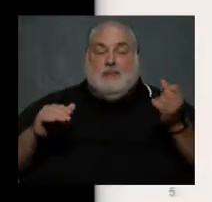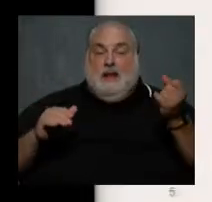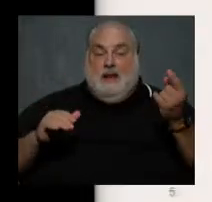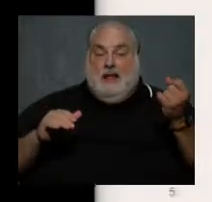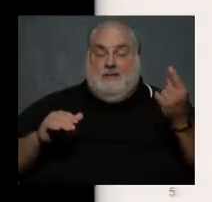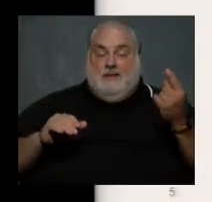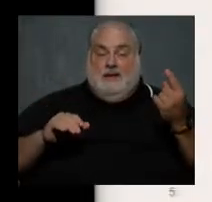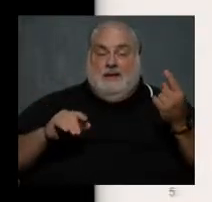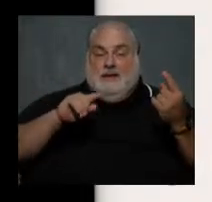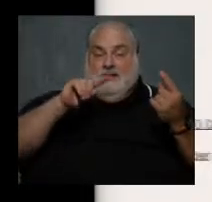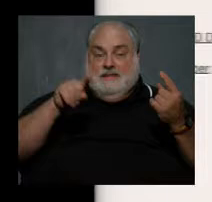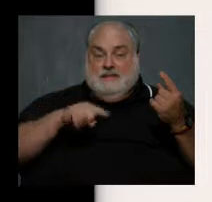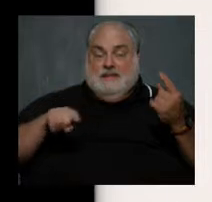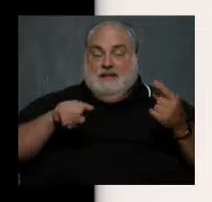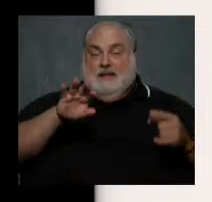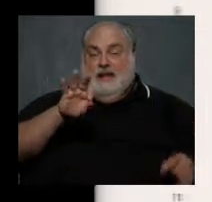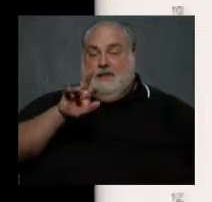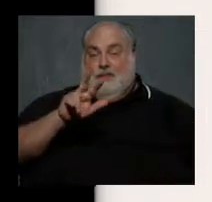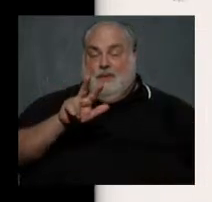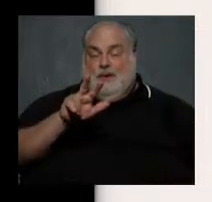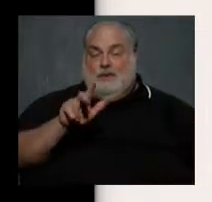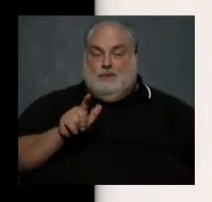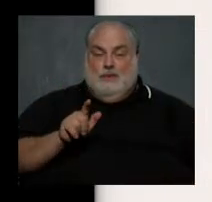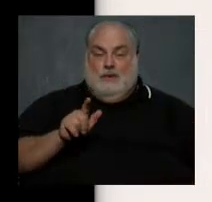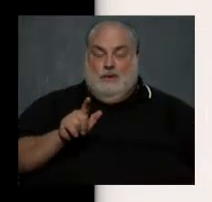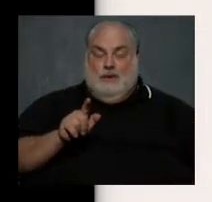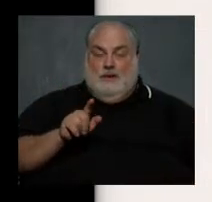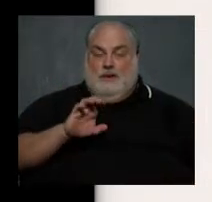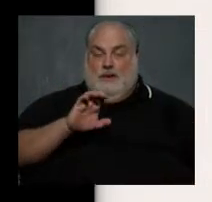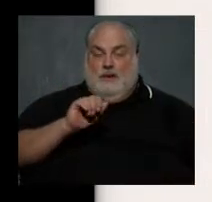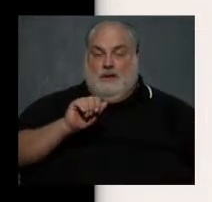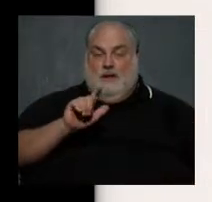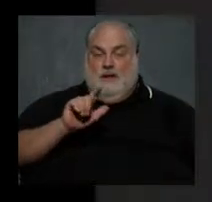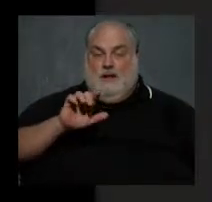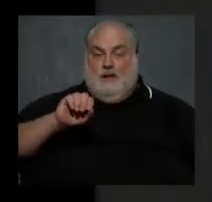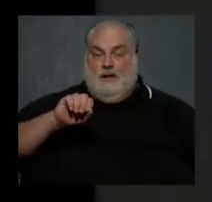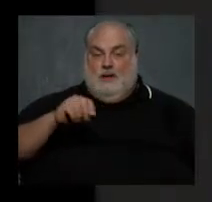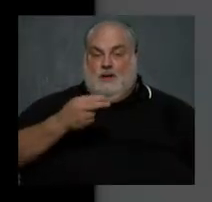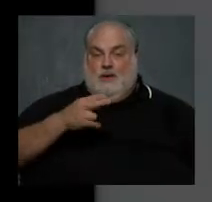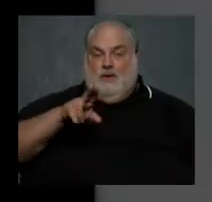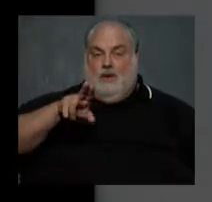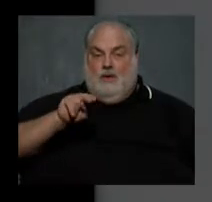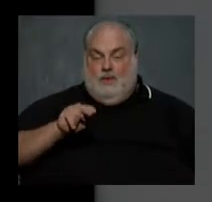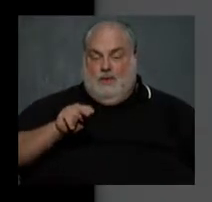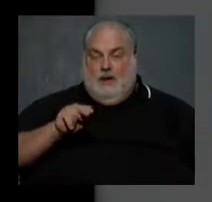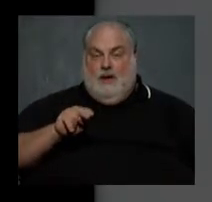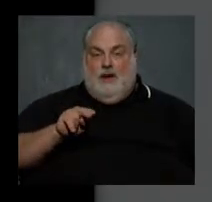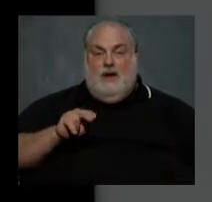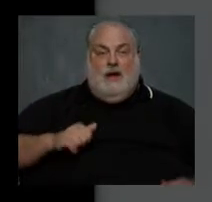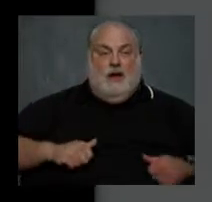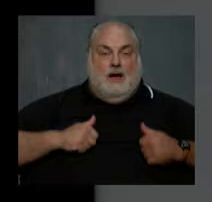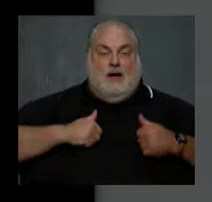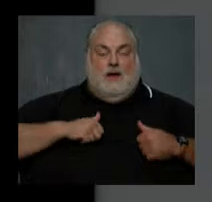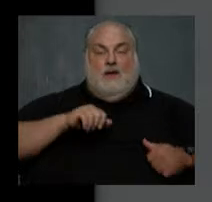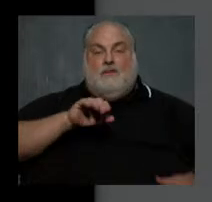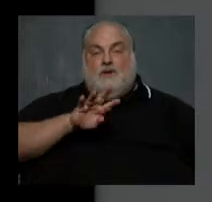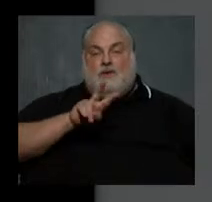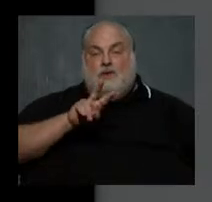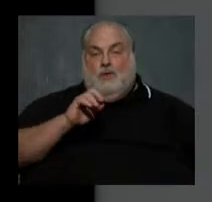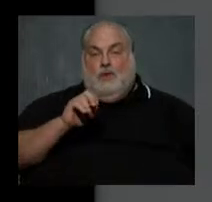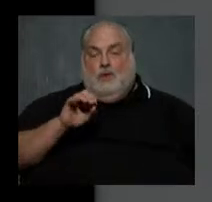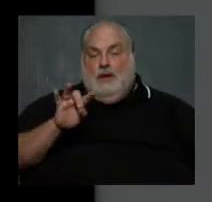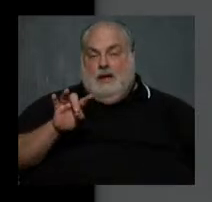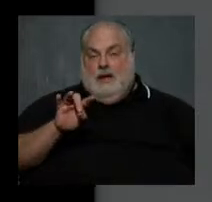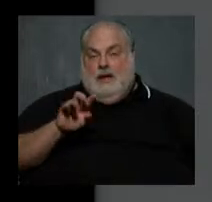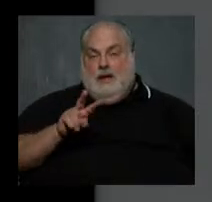11, file number Z-9321, Calhoun Short Form PDR, located at 4208 Fairview Road.